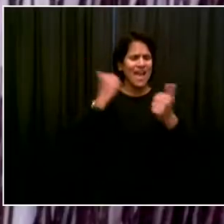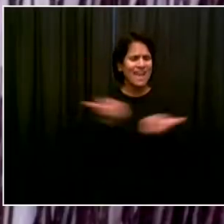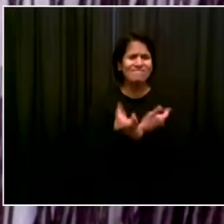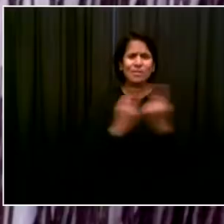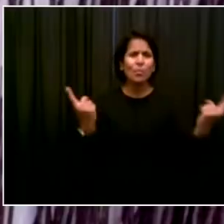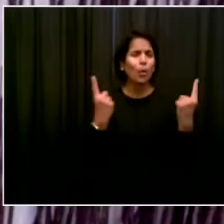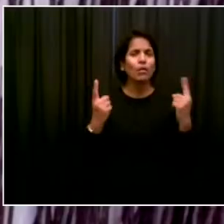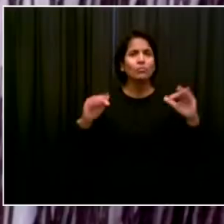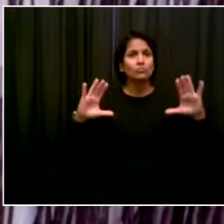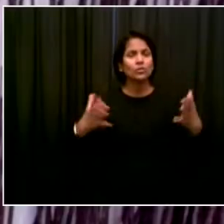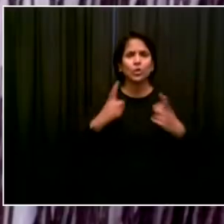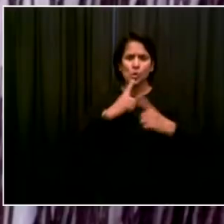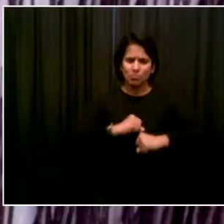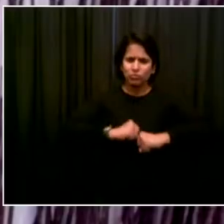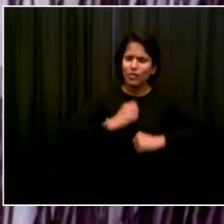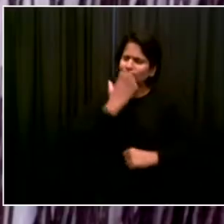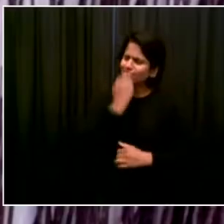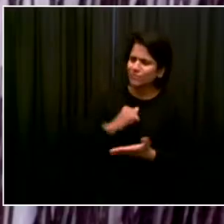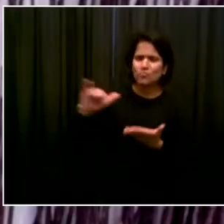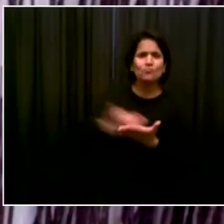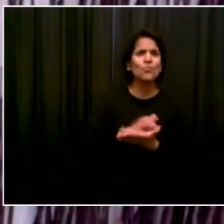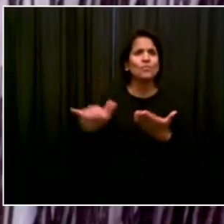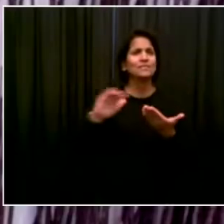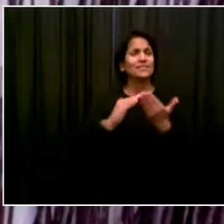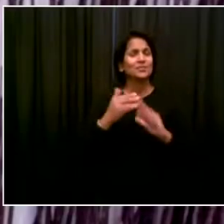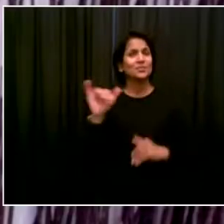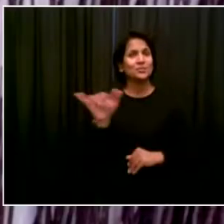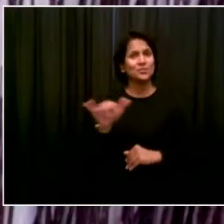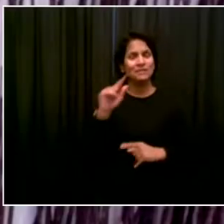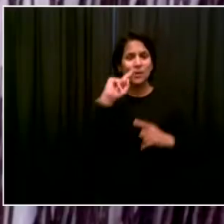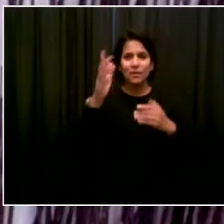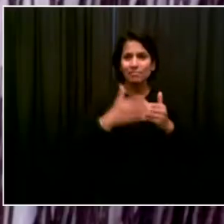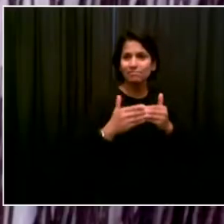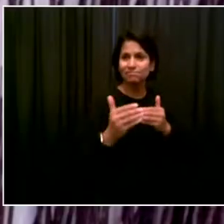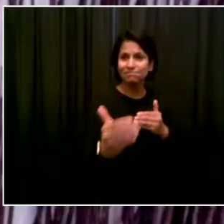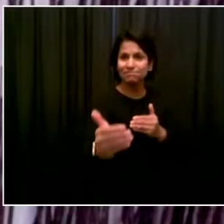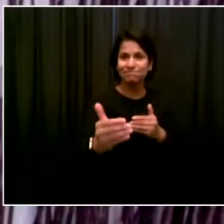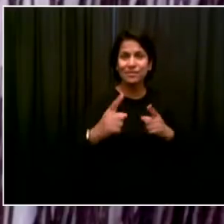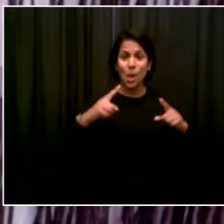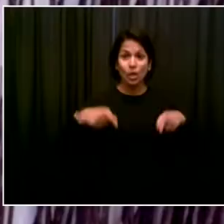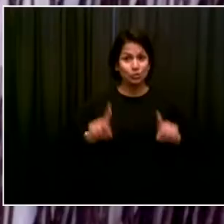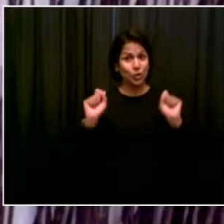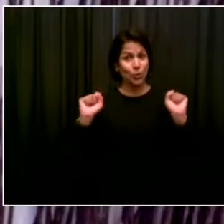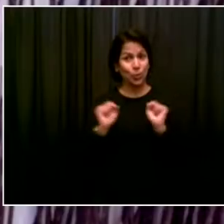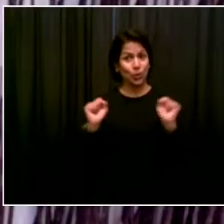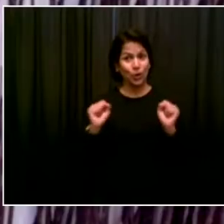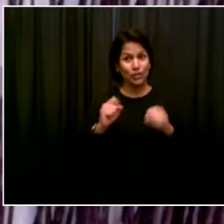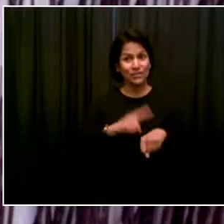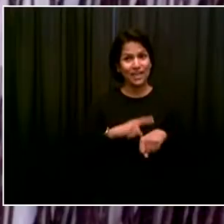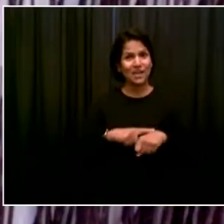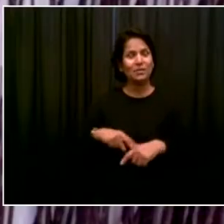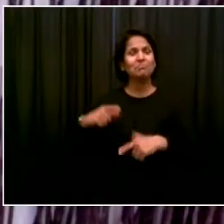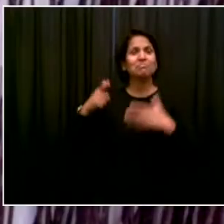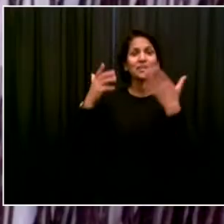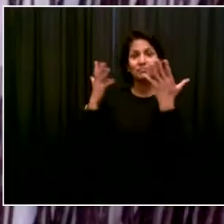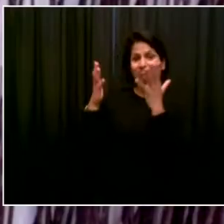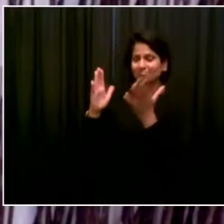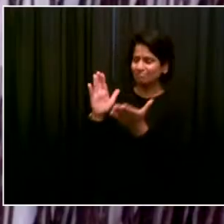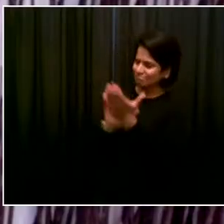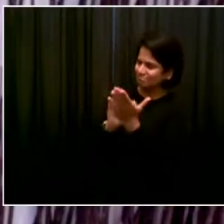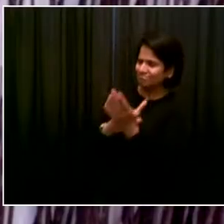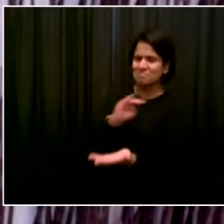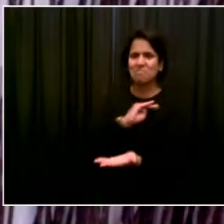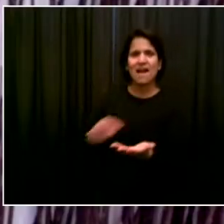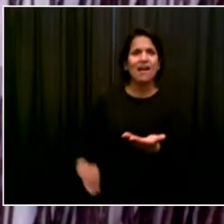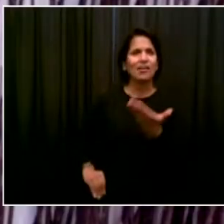as a whole as we head into the colder months. So again, I applaud you, Mr. Mayor, for taking this bold action. And I'm really